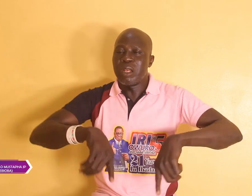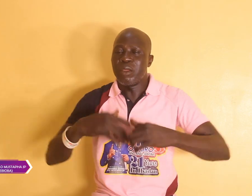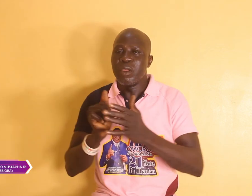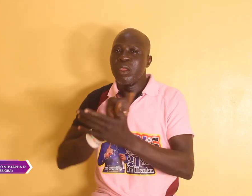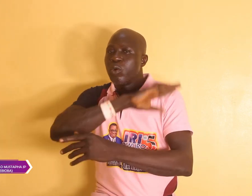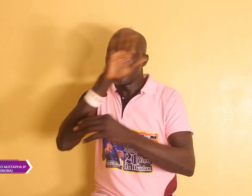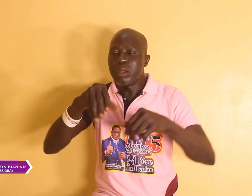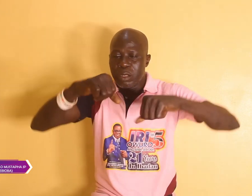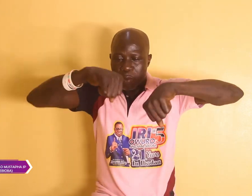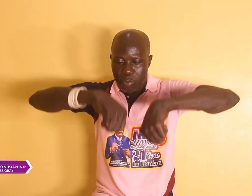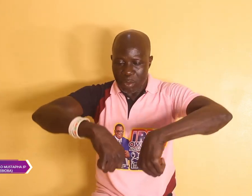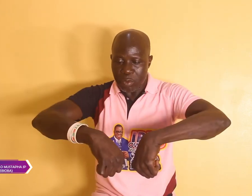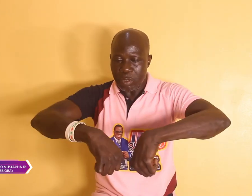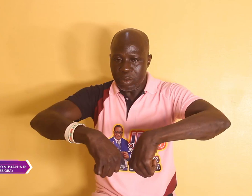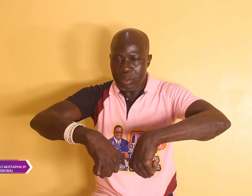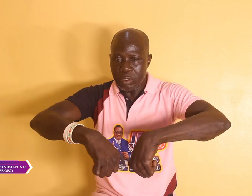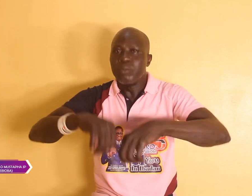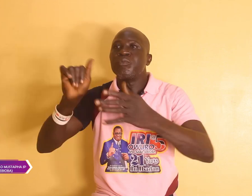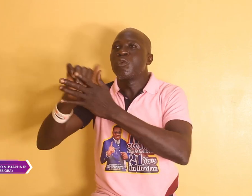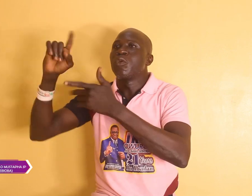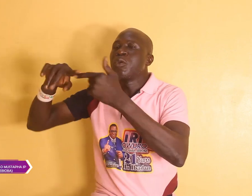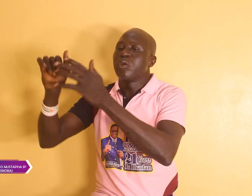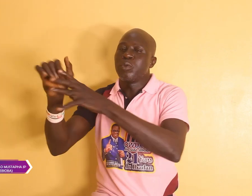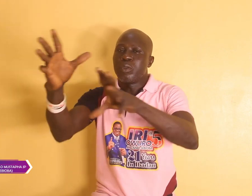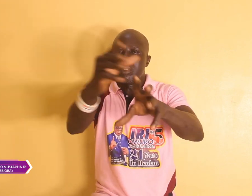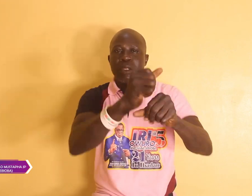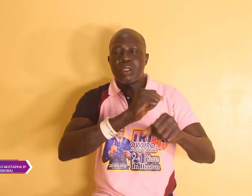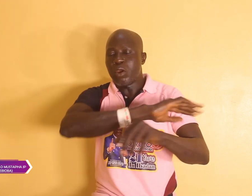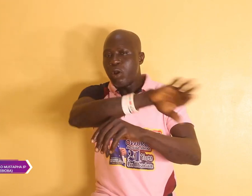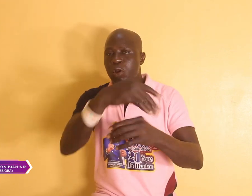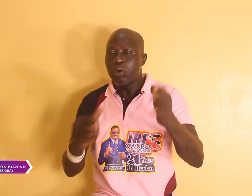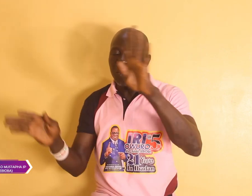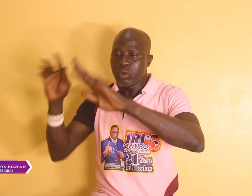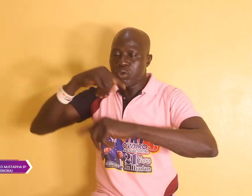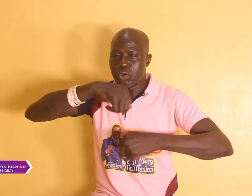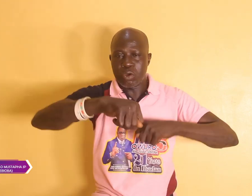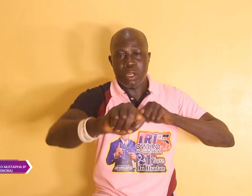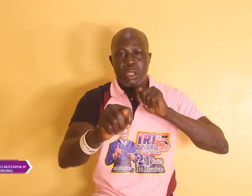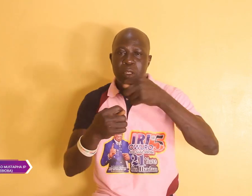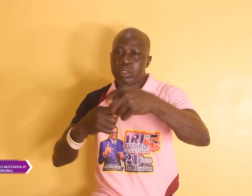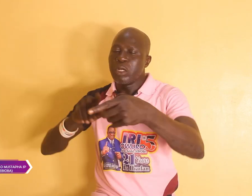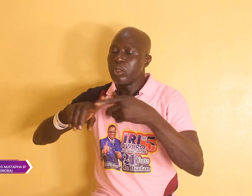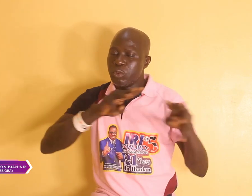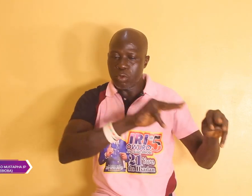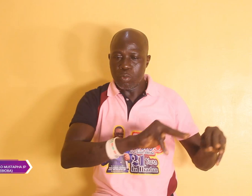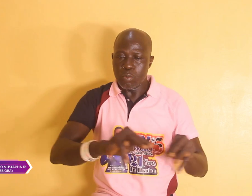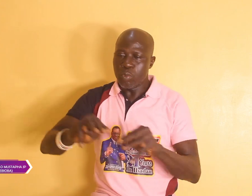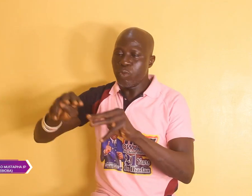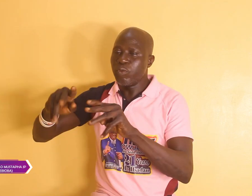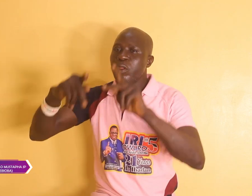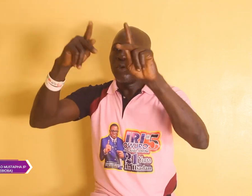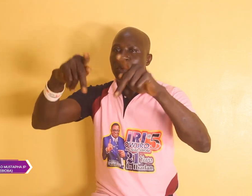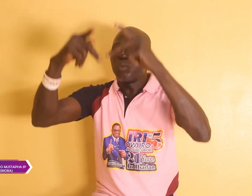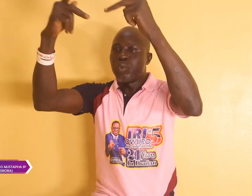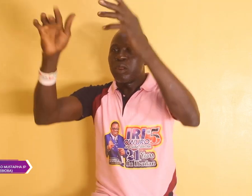ti agba ogunle si where you be stagnant to ti gbogbo igbiyanju re that you've tried so much lati tesiwaju to progress